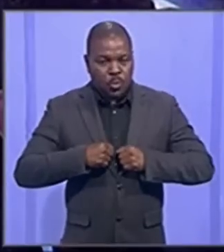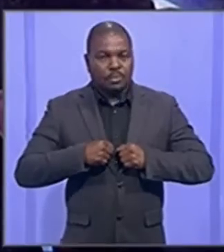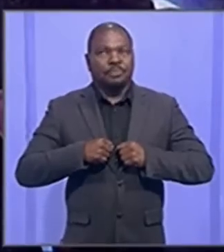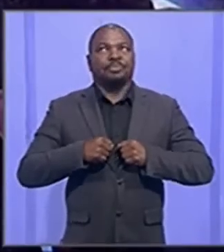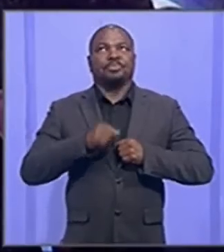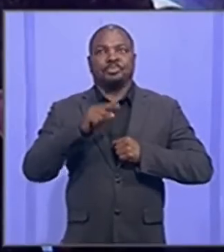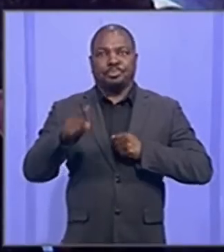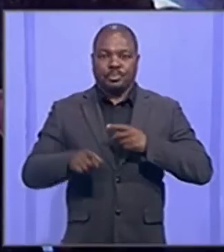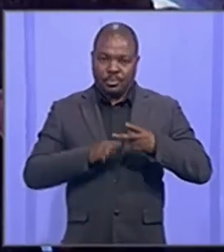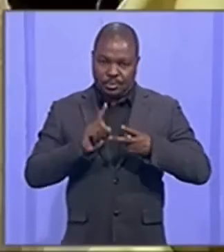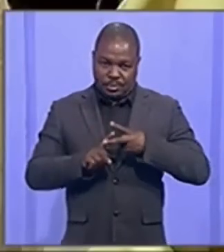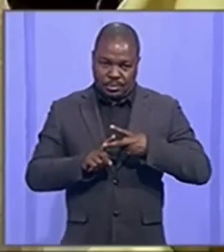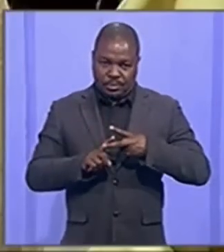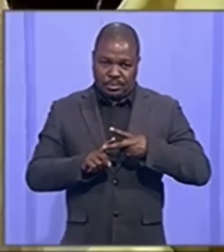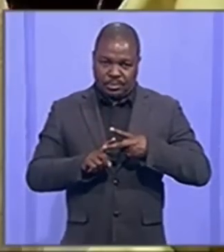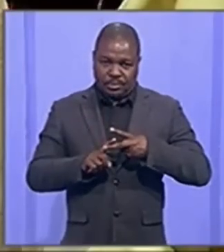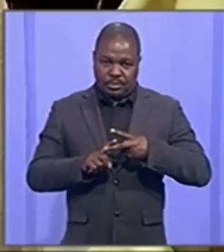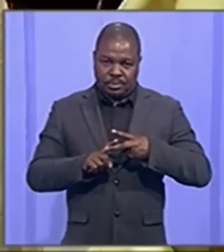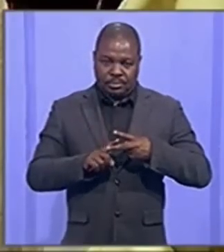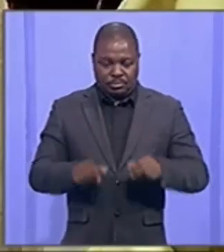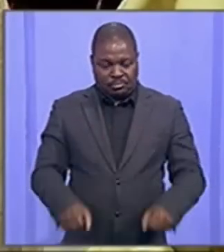and then ise marukwa